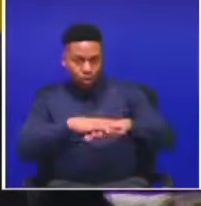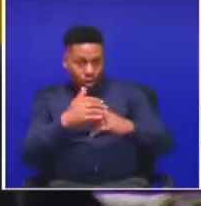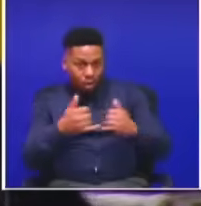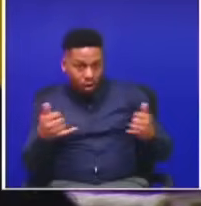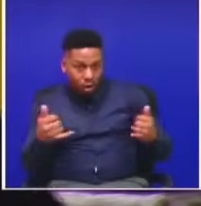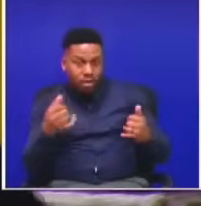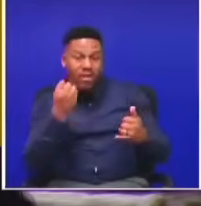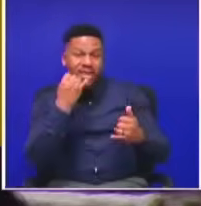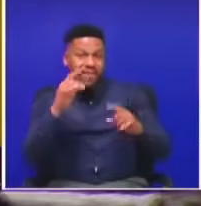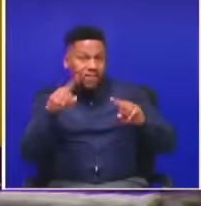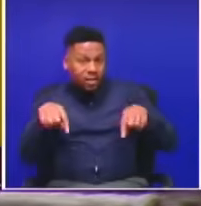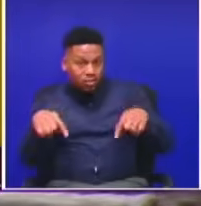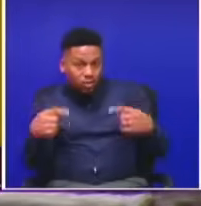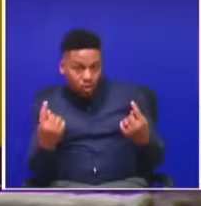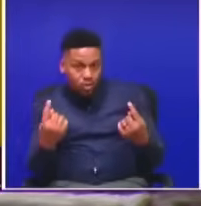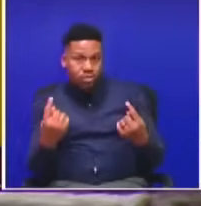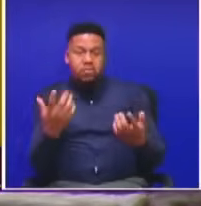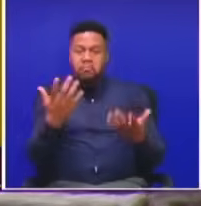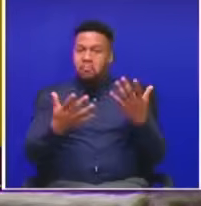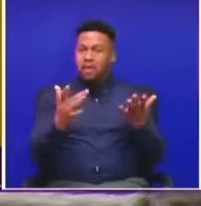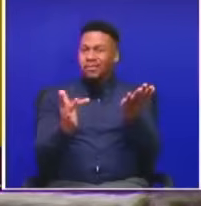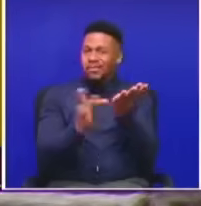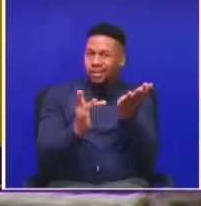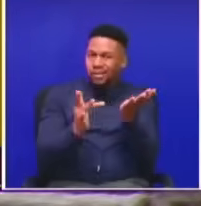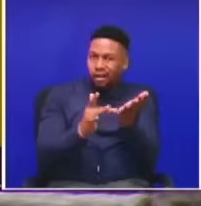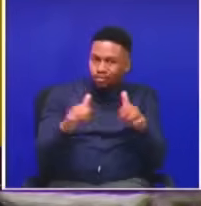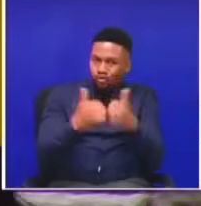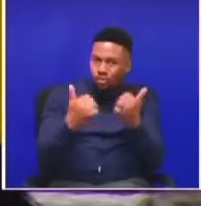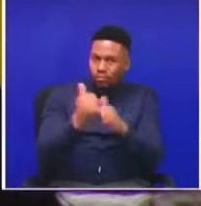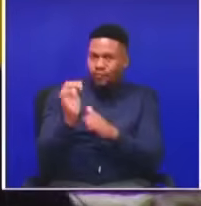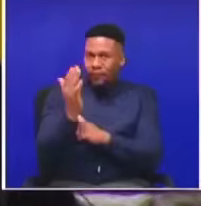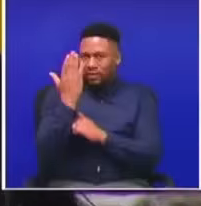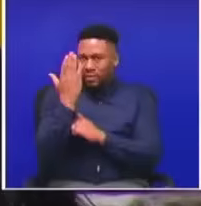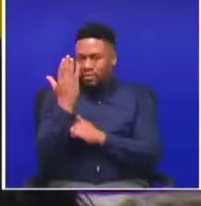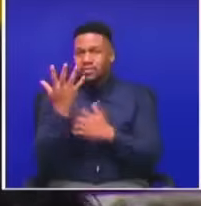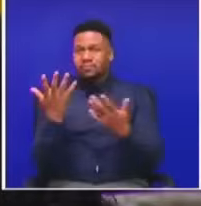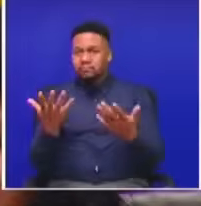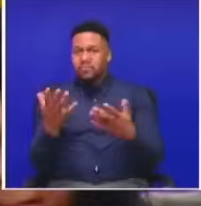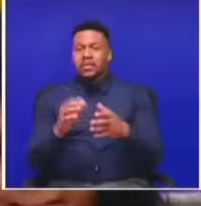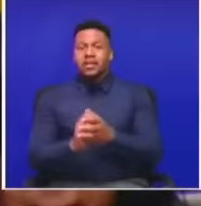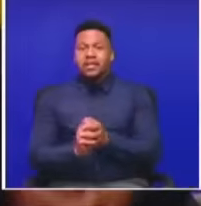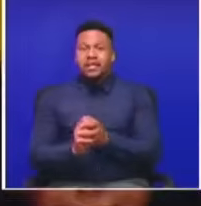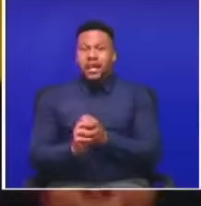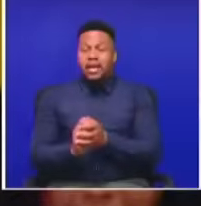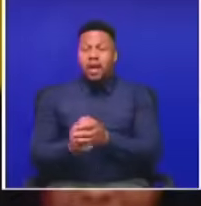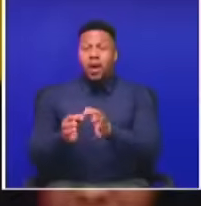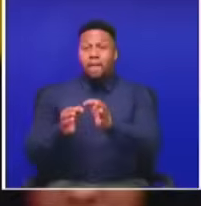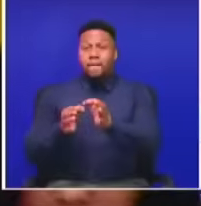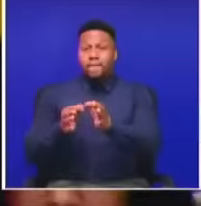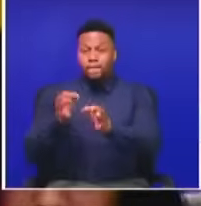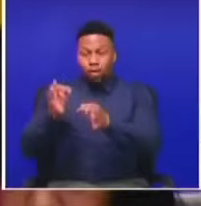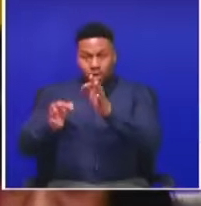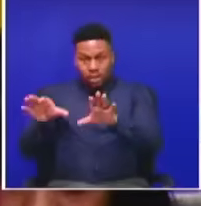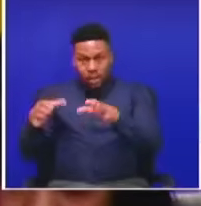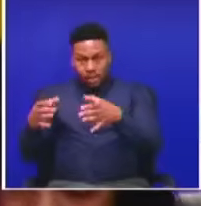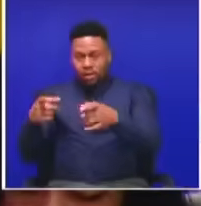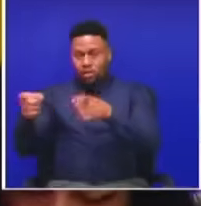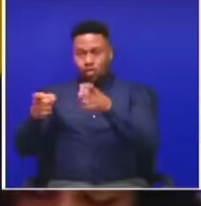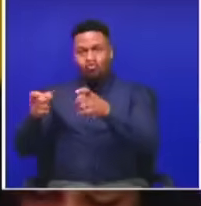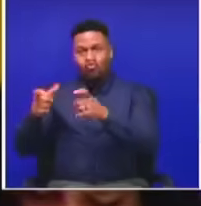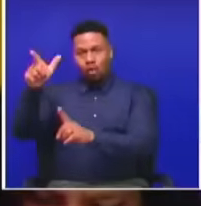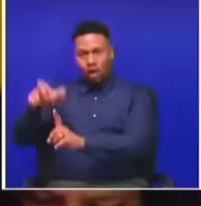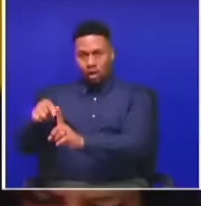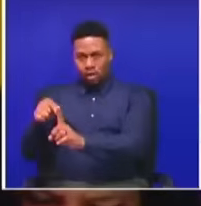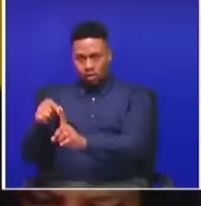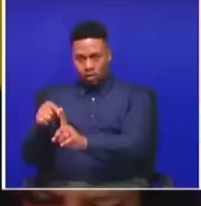unable to do so due to technical difficulties, the party whip on duty will be allowed to ask the